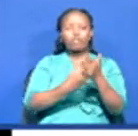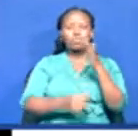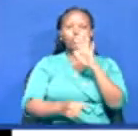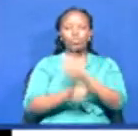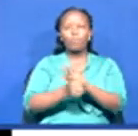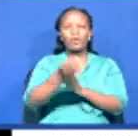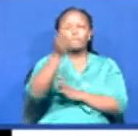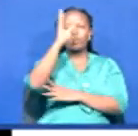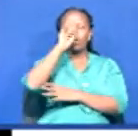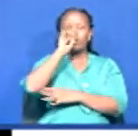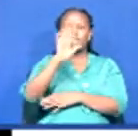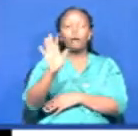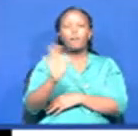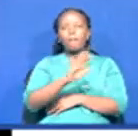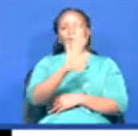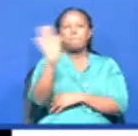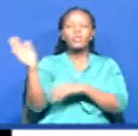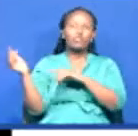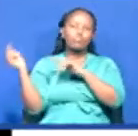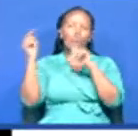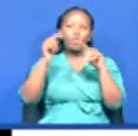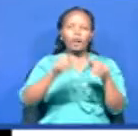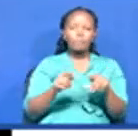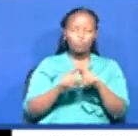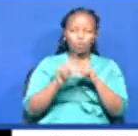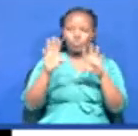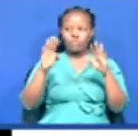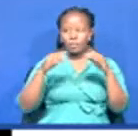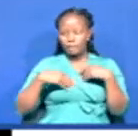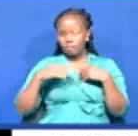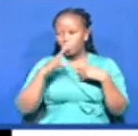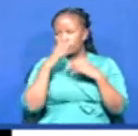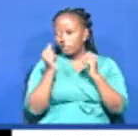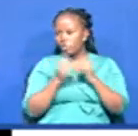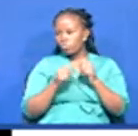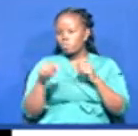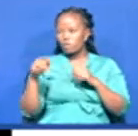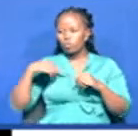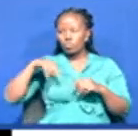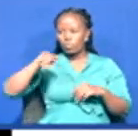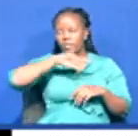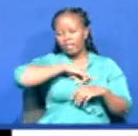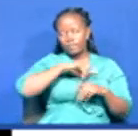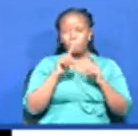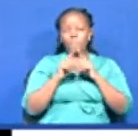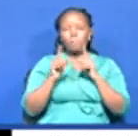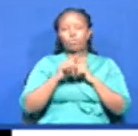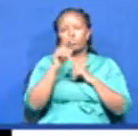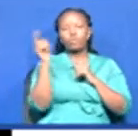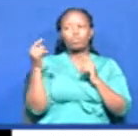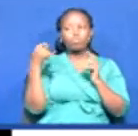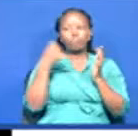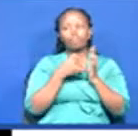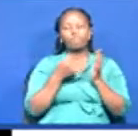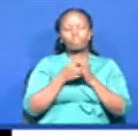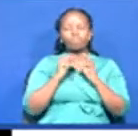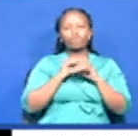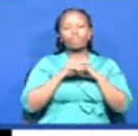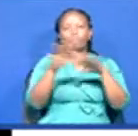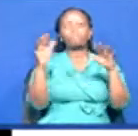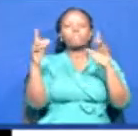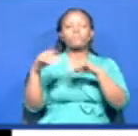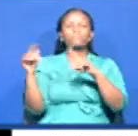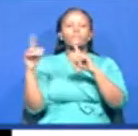bless you for being here, for accepting to be with us, and can you be one of us in spreading the gospel